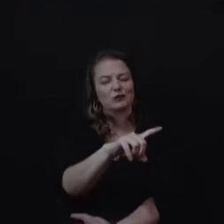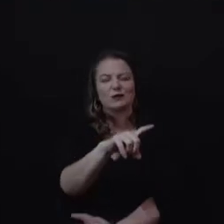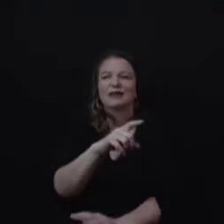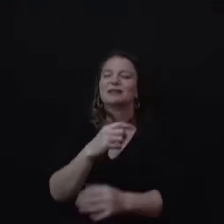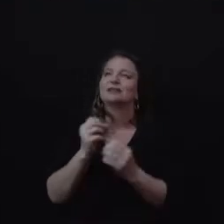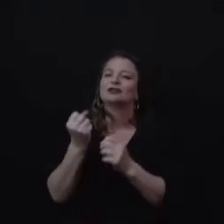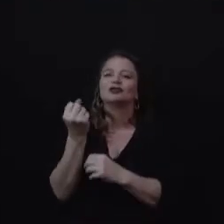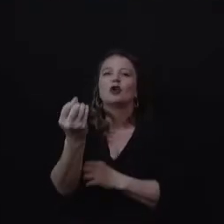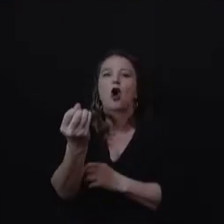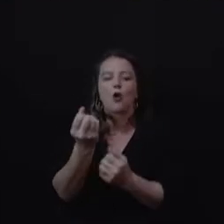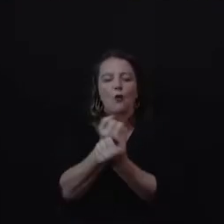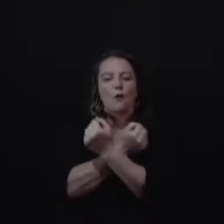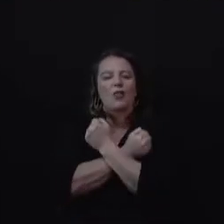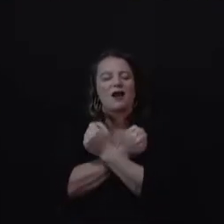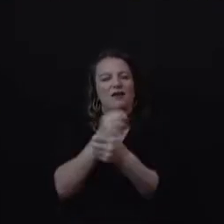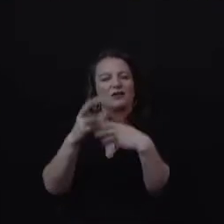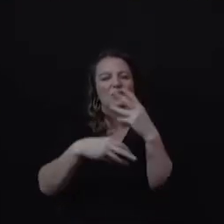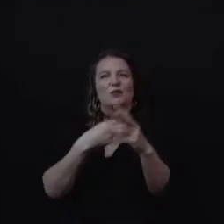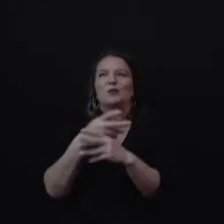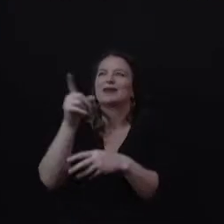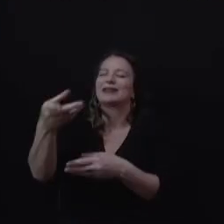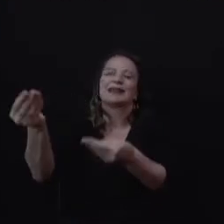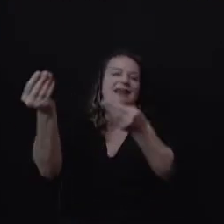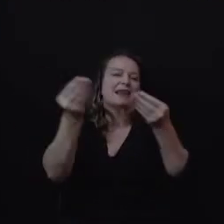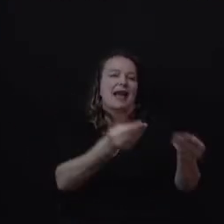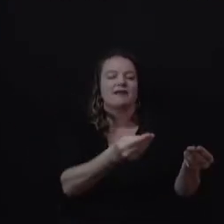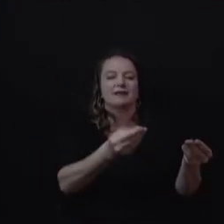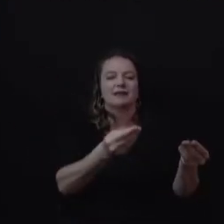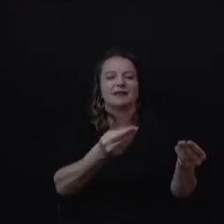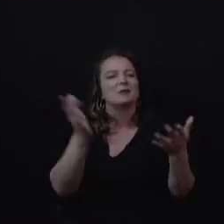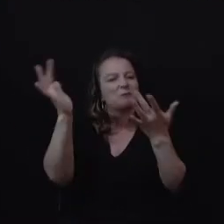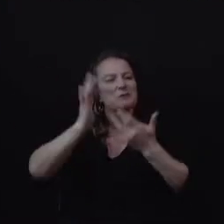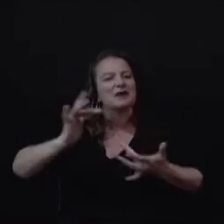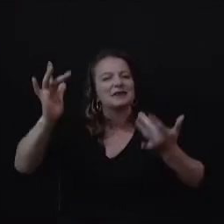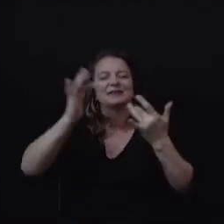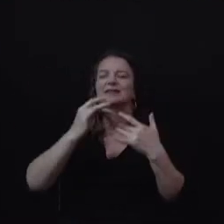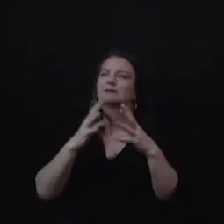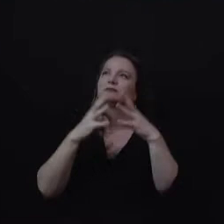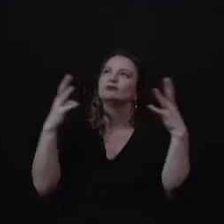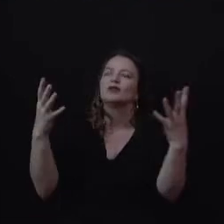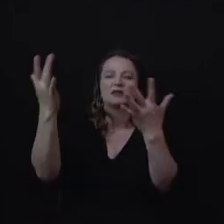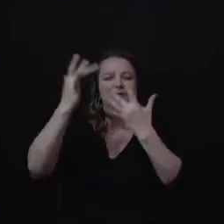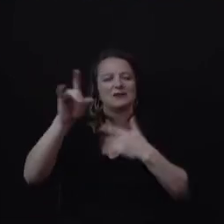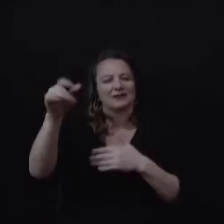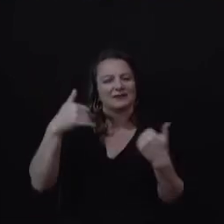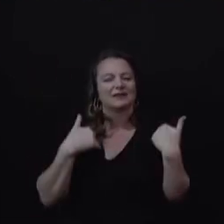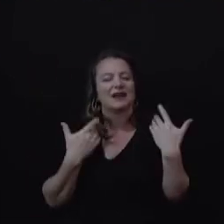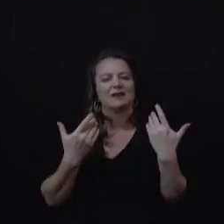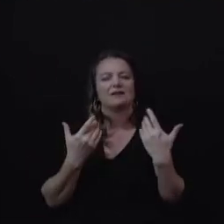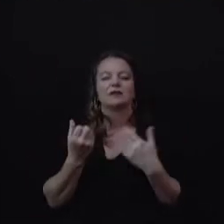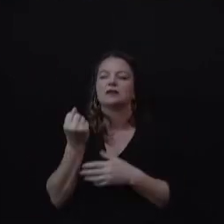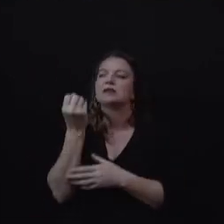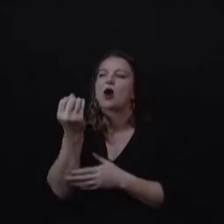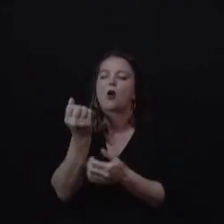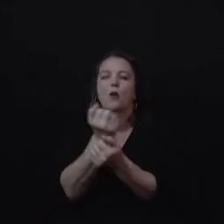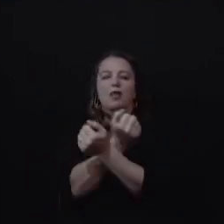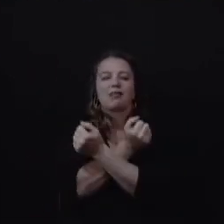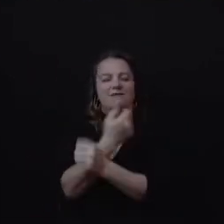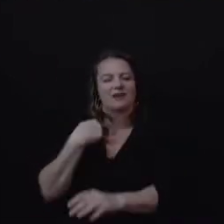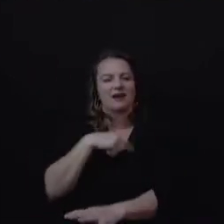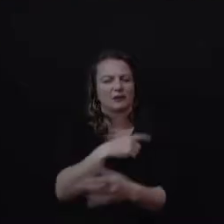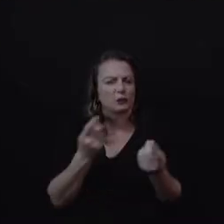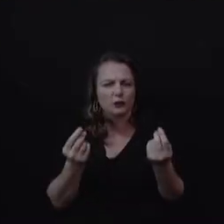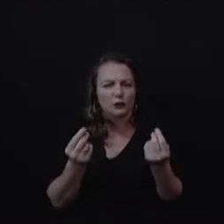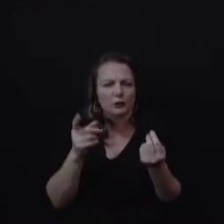that he gave. That's what mercy does. God, who is rich in mercy, because he so loved us. What did he